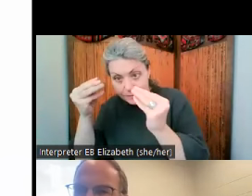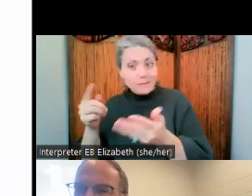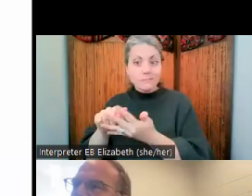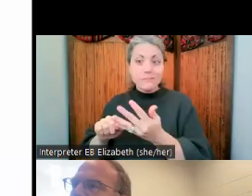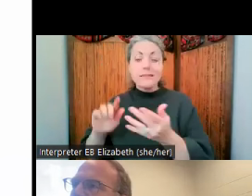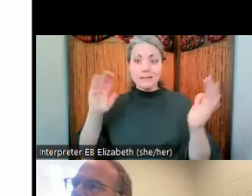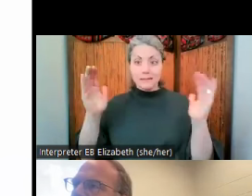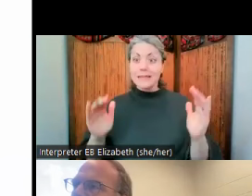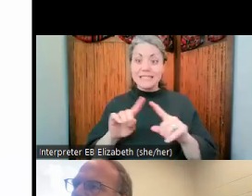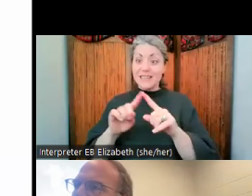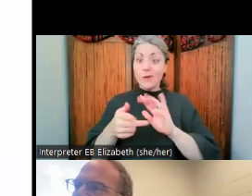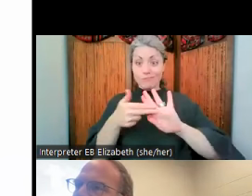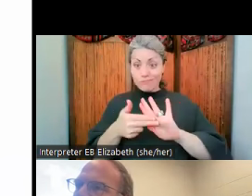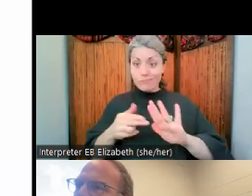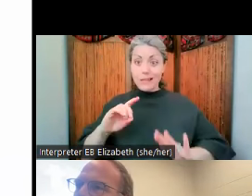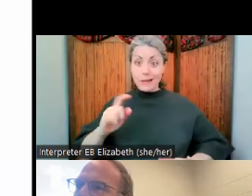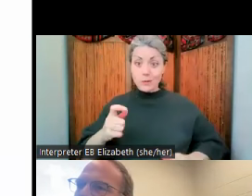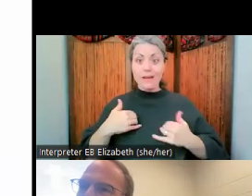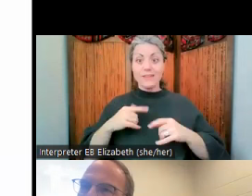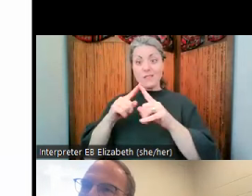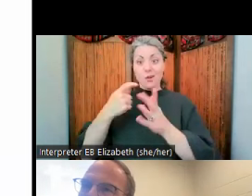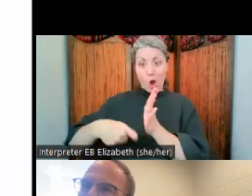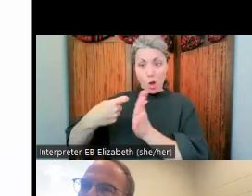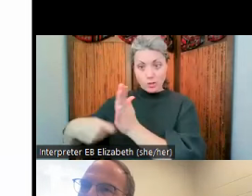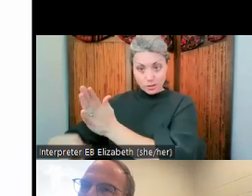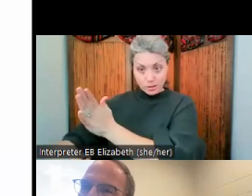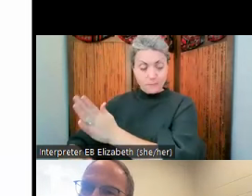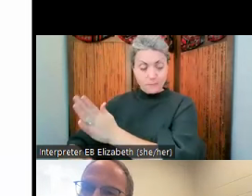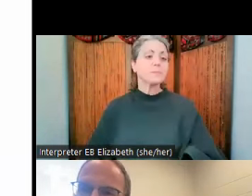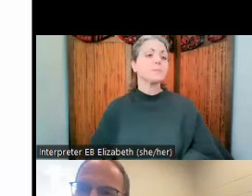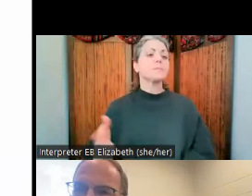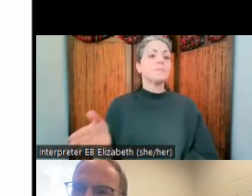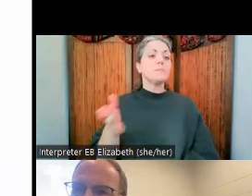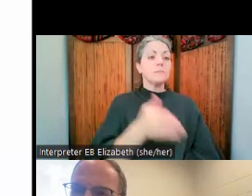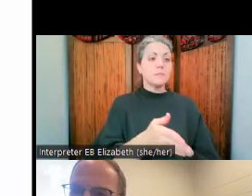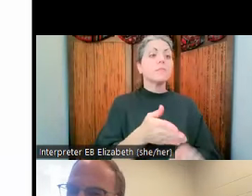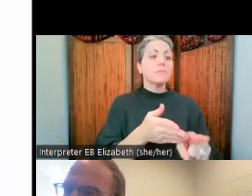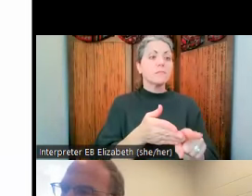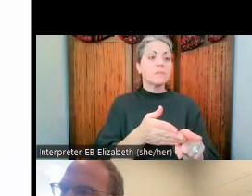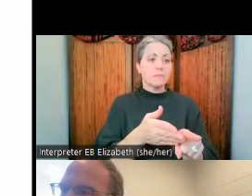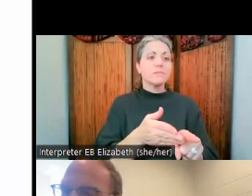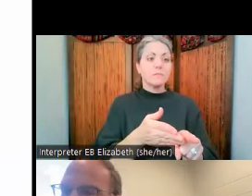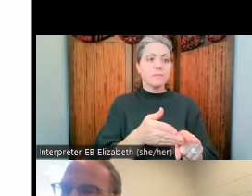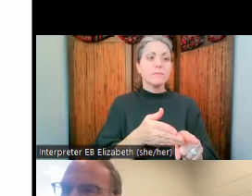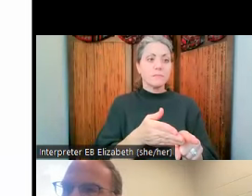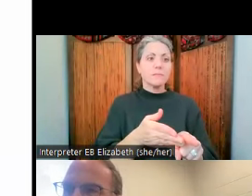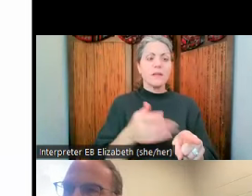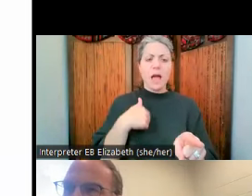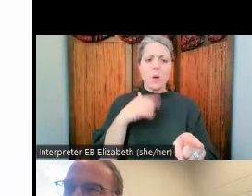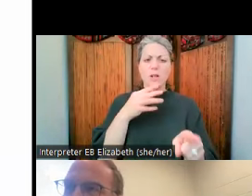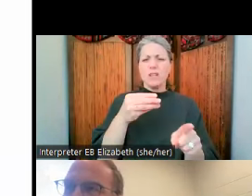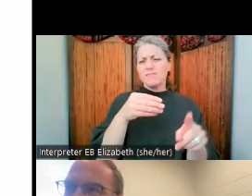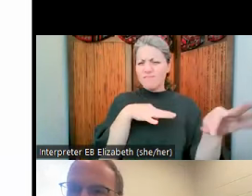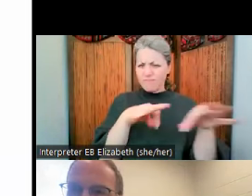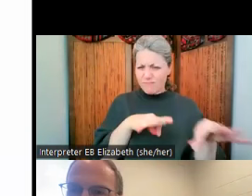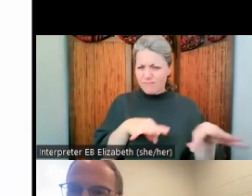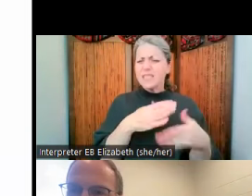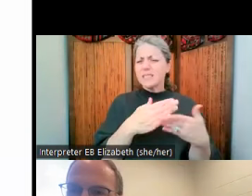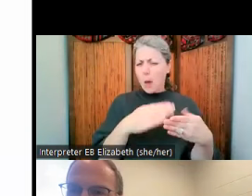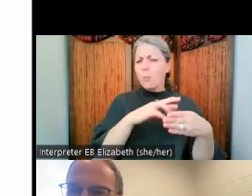students who joined us for this project. And I'm going to go through some of the results for you. I